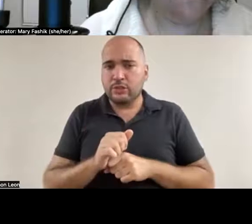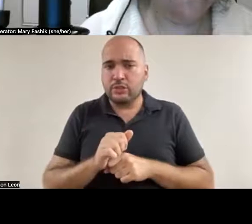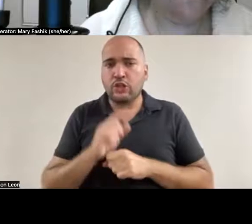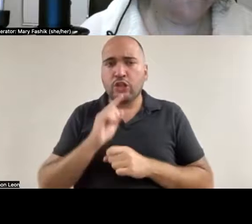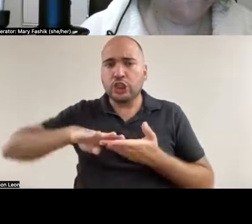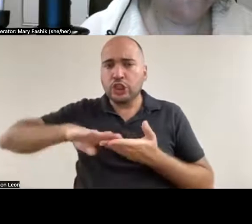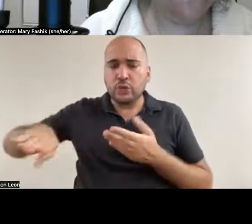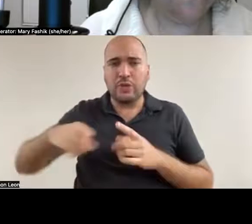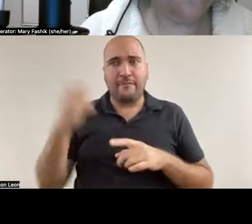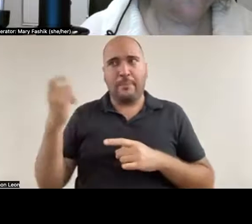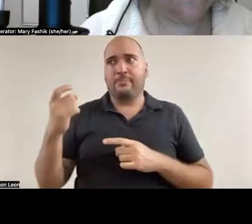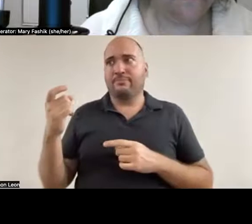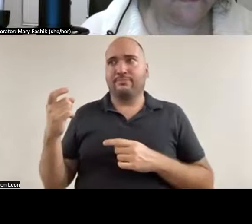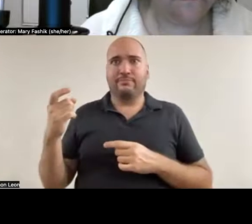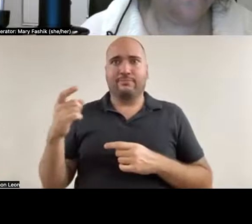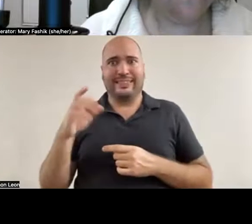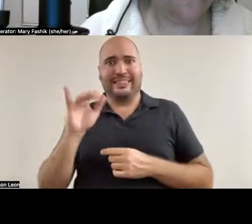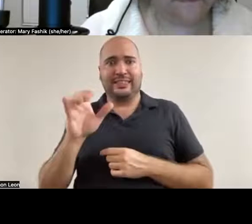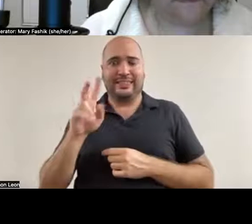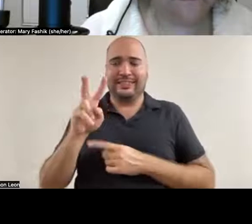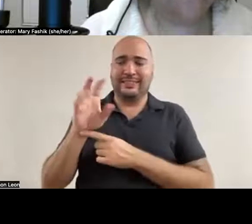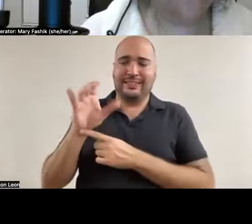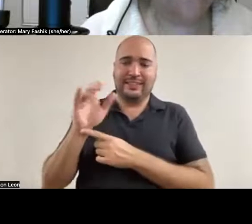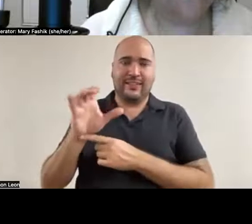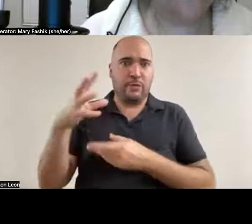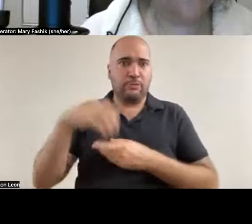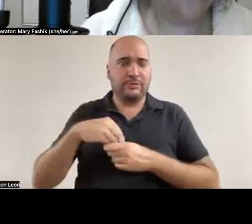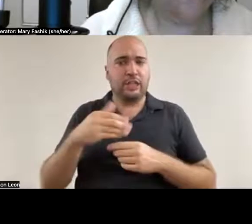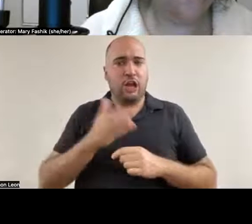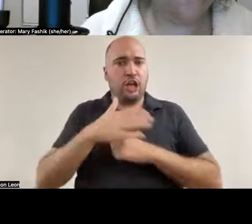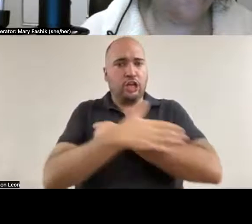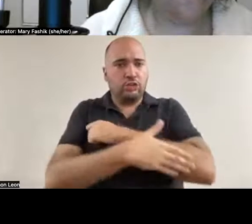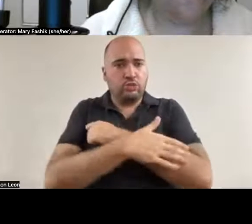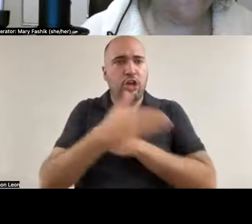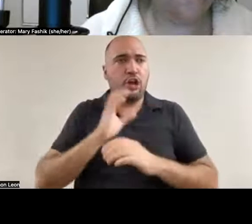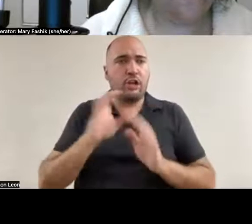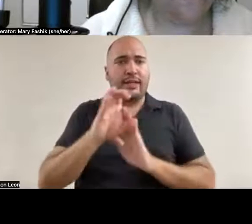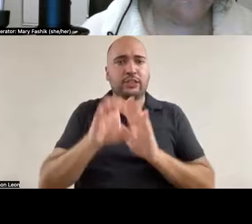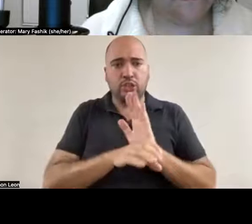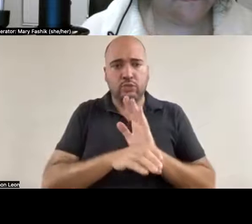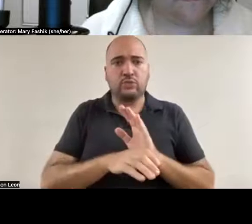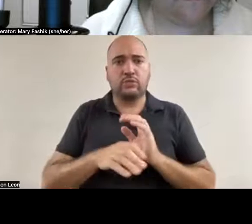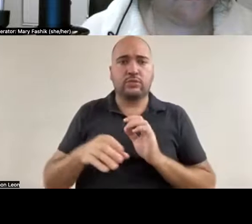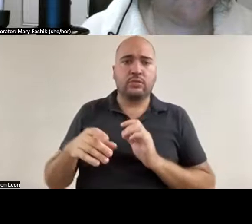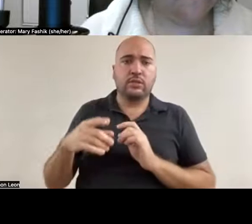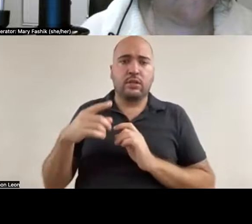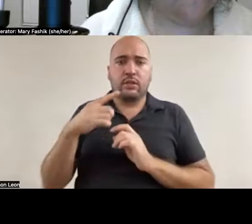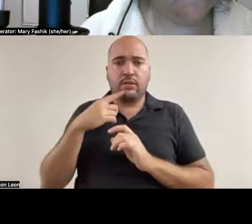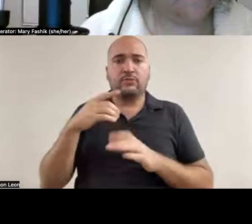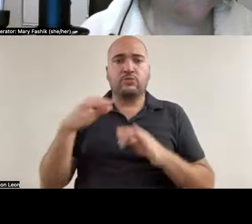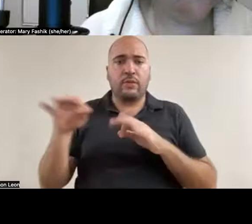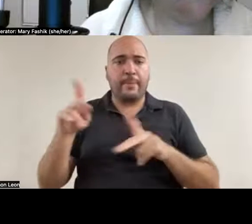from civic participation in our country. Our constitution disqualifies people with